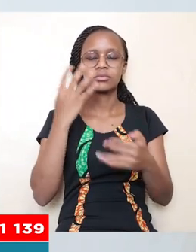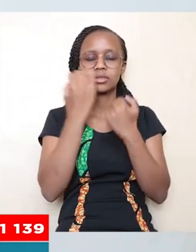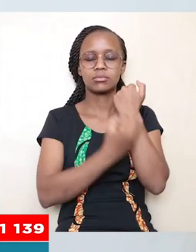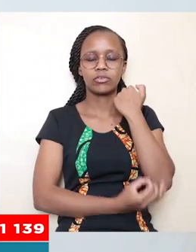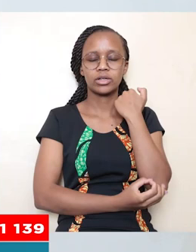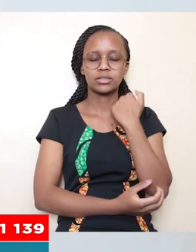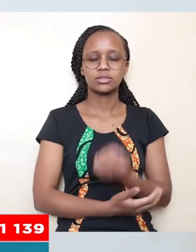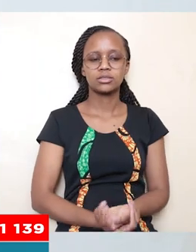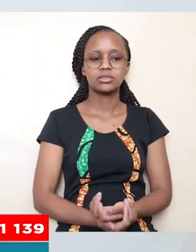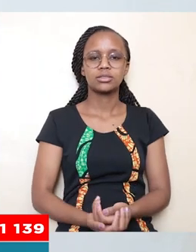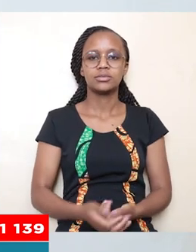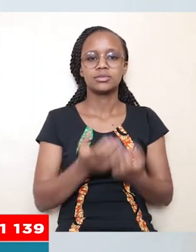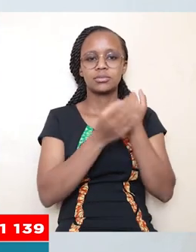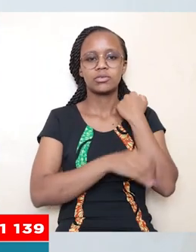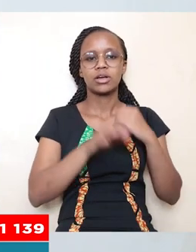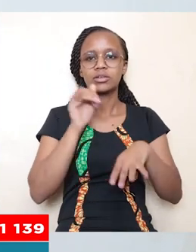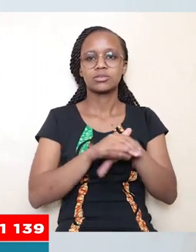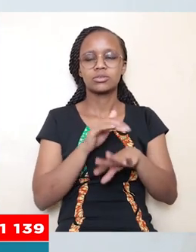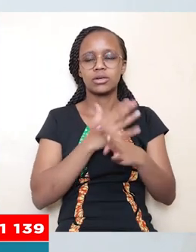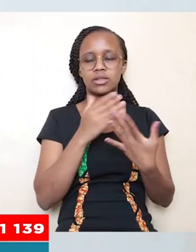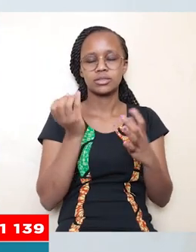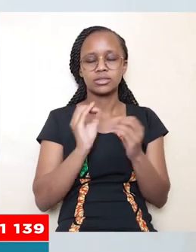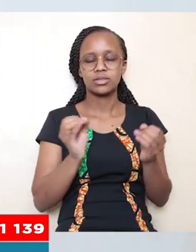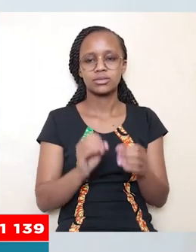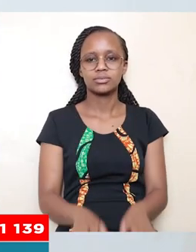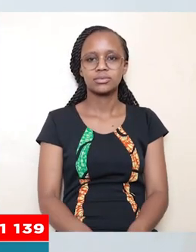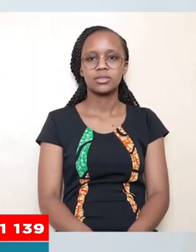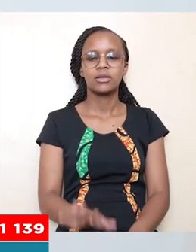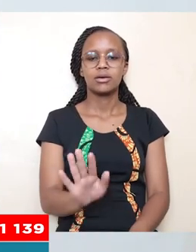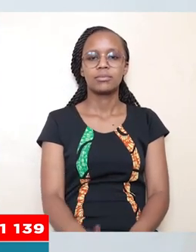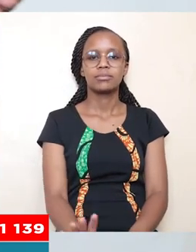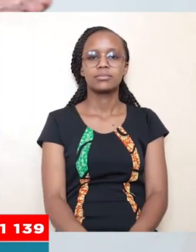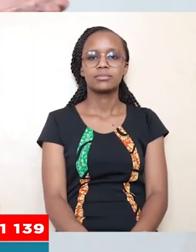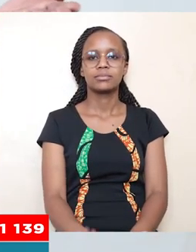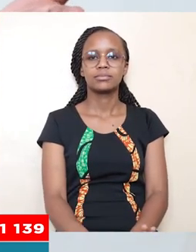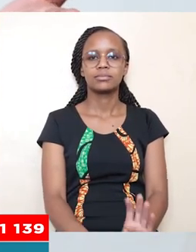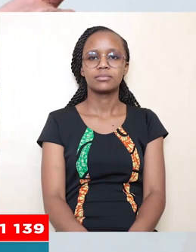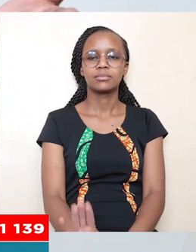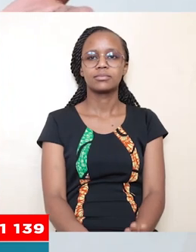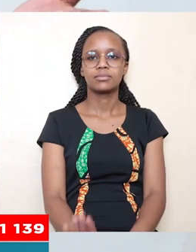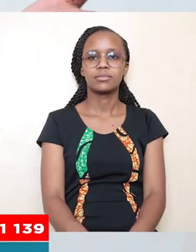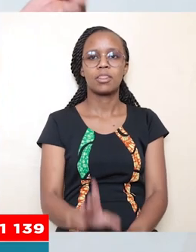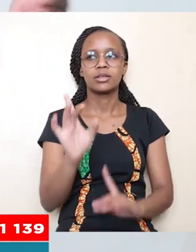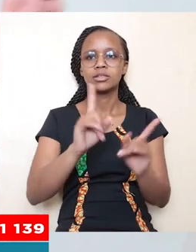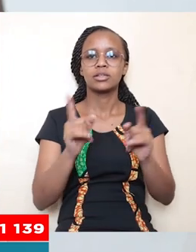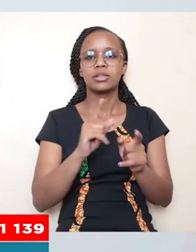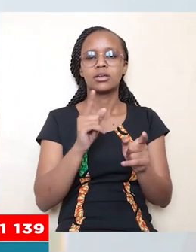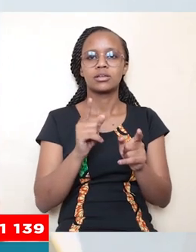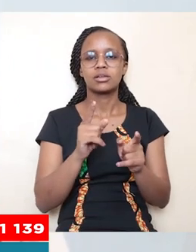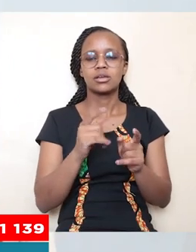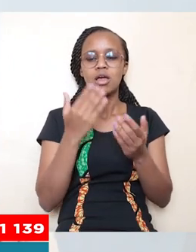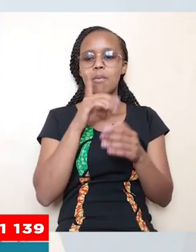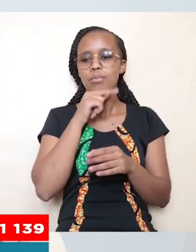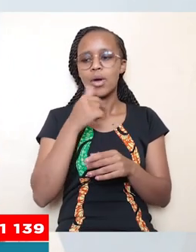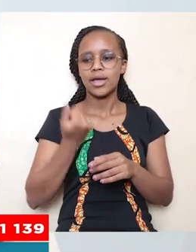poverty. Poverty is not a good thing. When we are journeying with young boys and girls to prepare them for